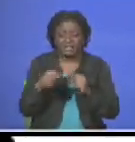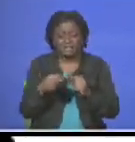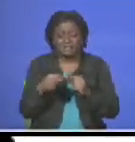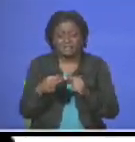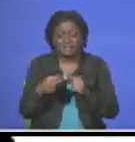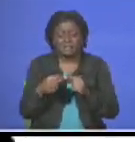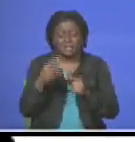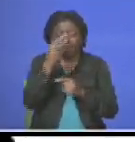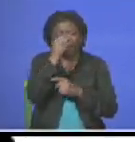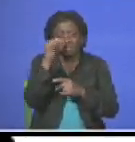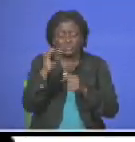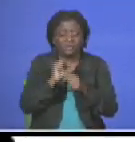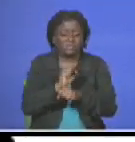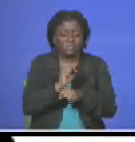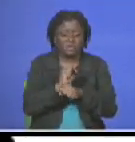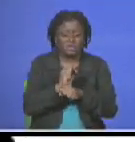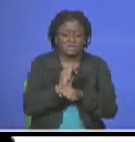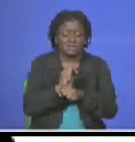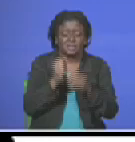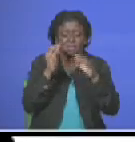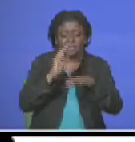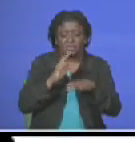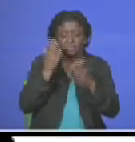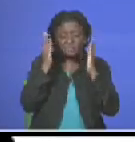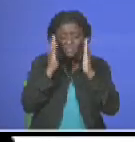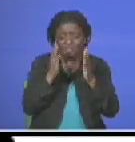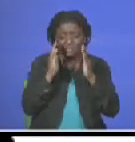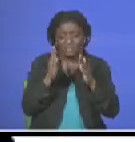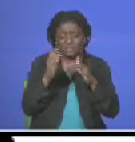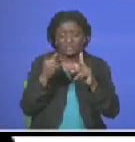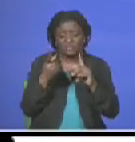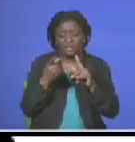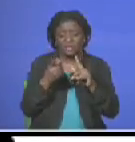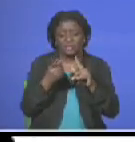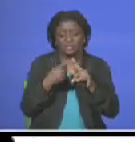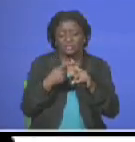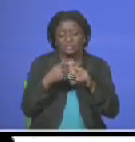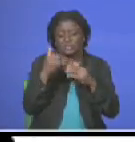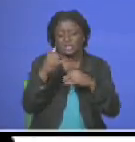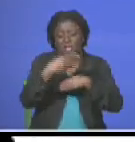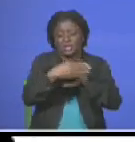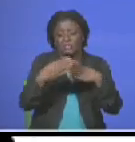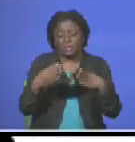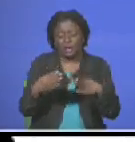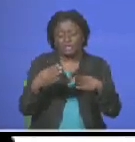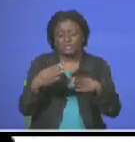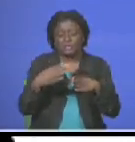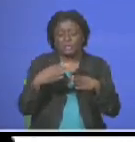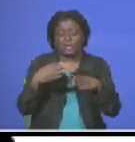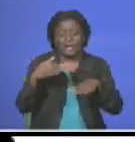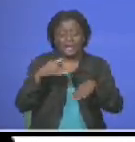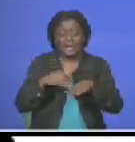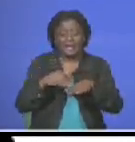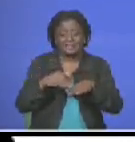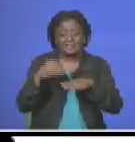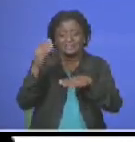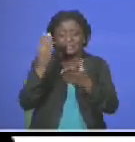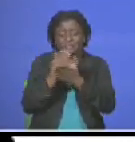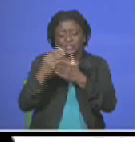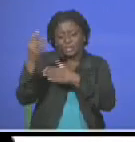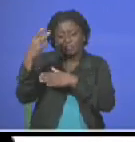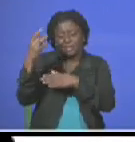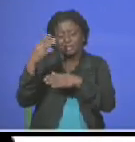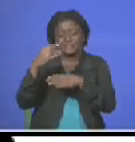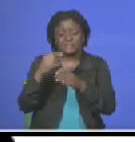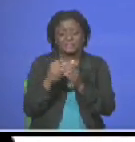urges drivers to take note of the yellow boxes at intersections all over Nassau. And if motorists adhere to the new rule, one thing